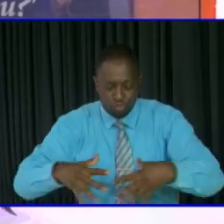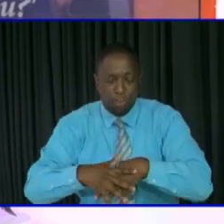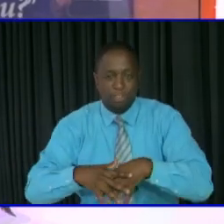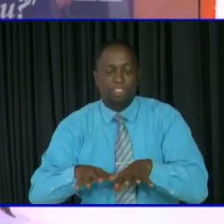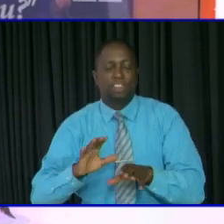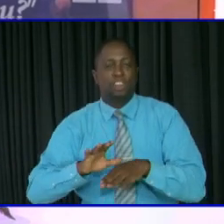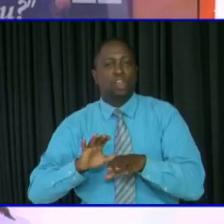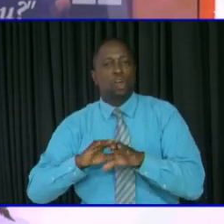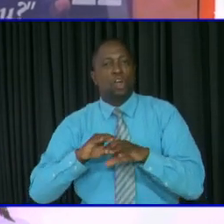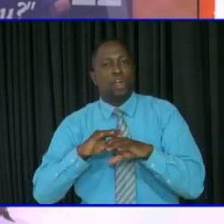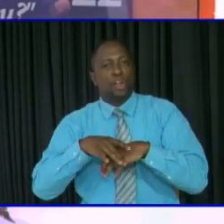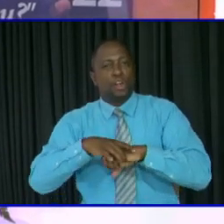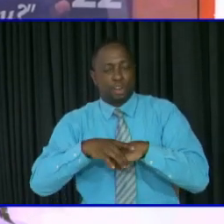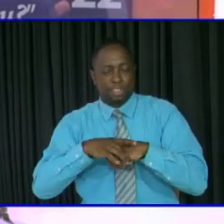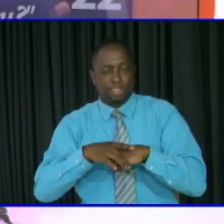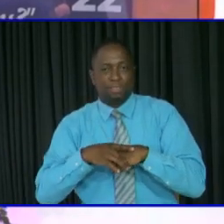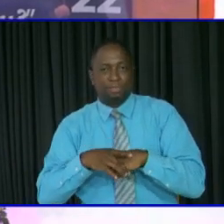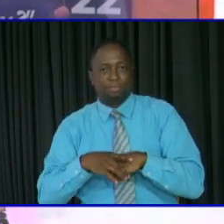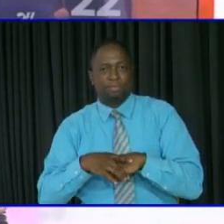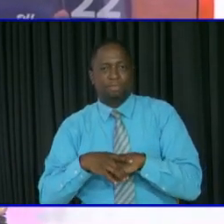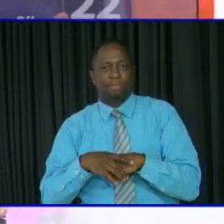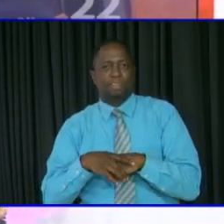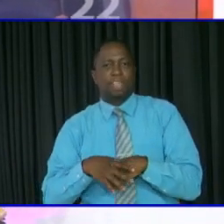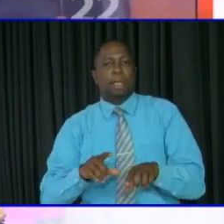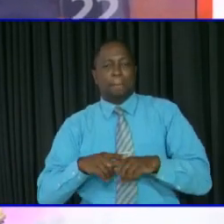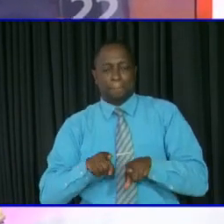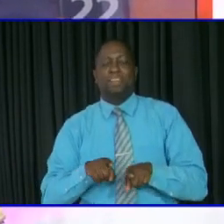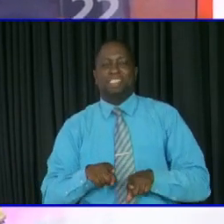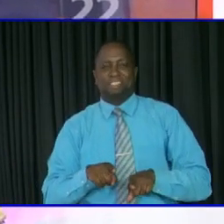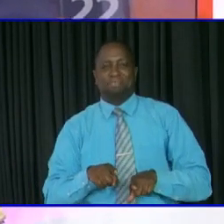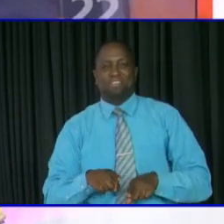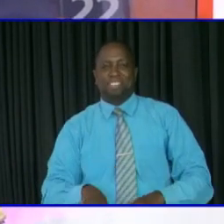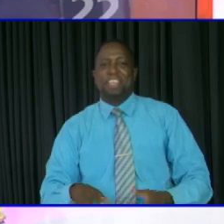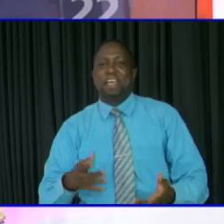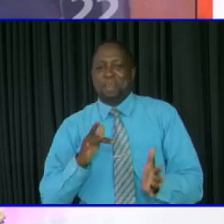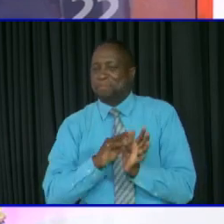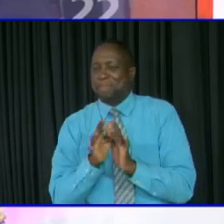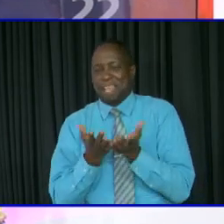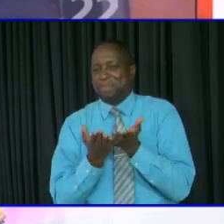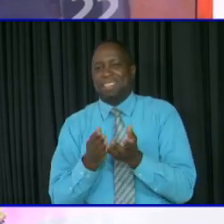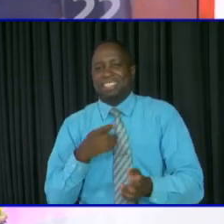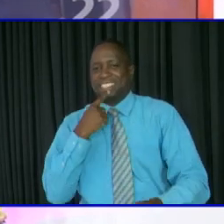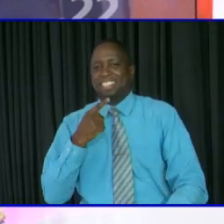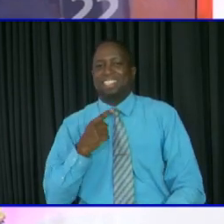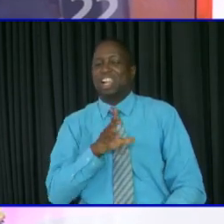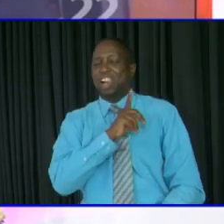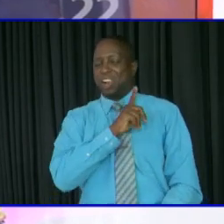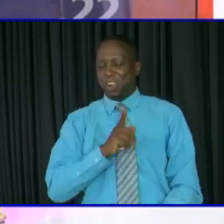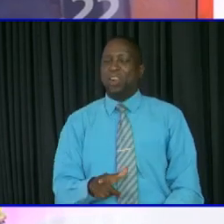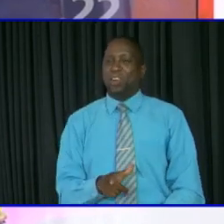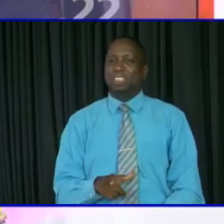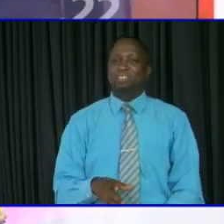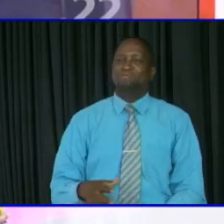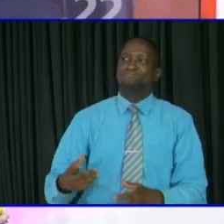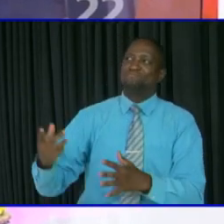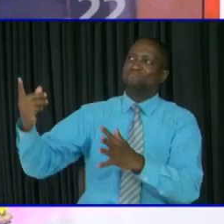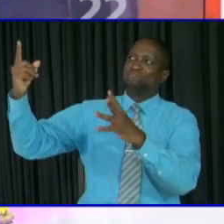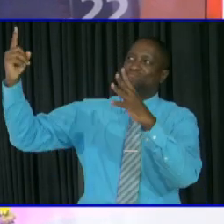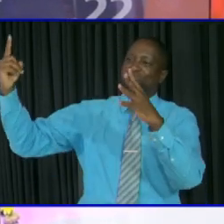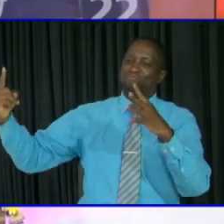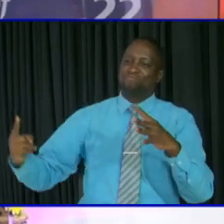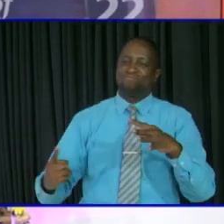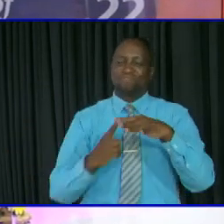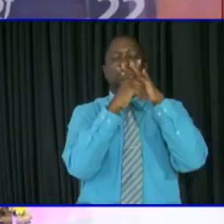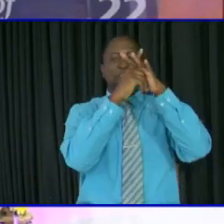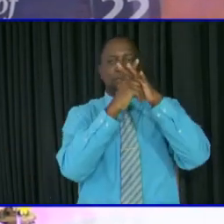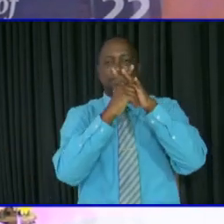while darkness will cover the earth, the Bible says, but the Lord shall arise upon thee, and his glory shall be seen